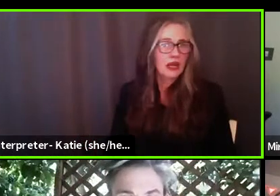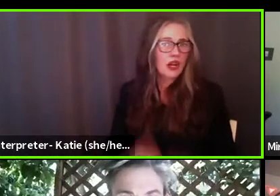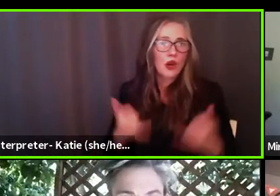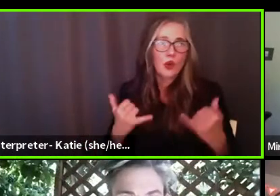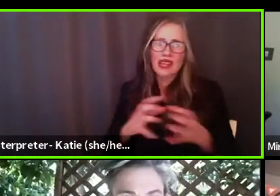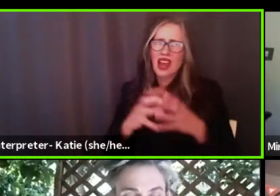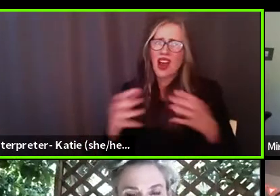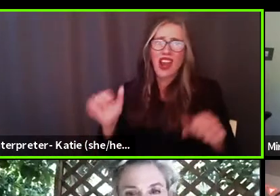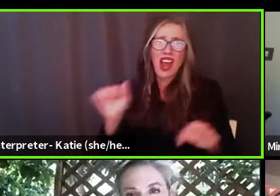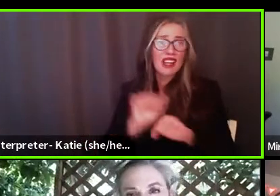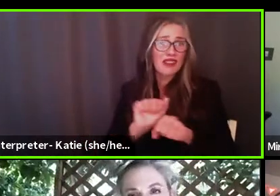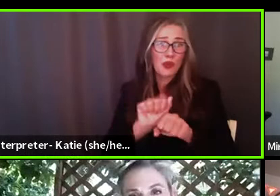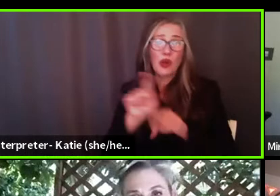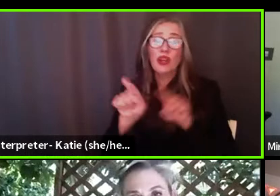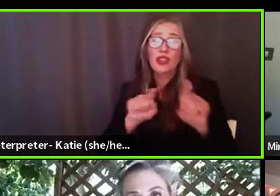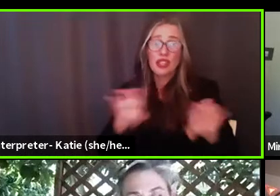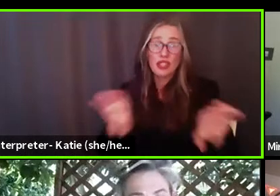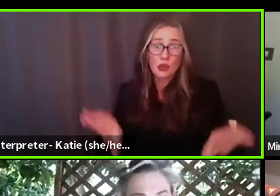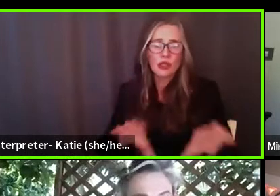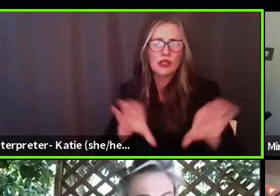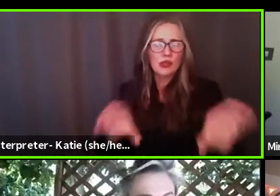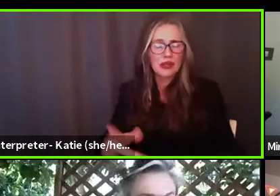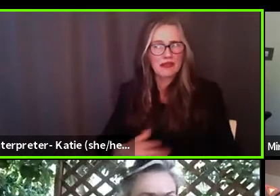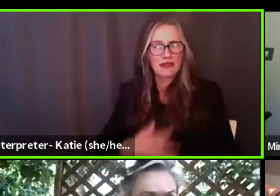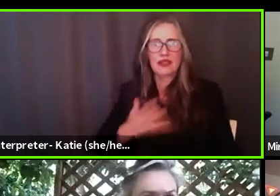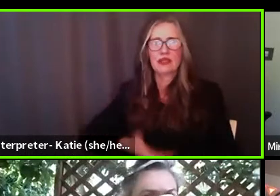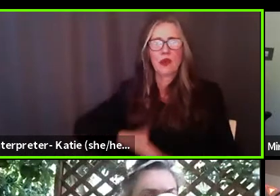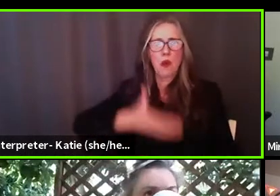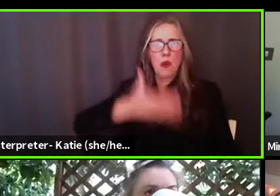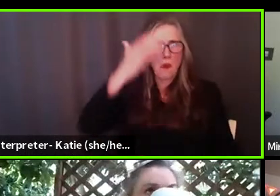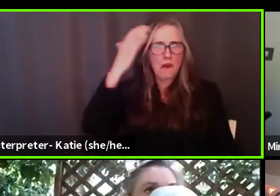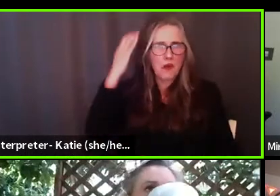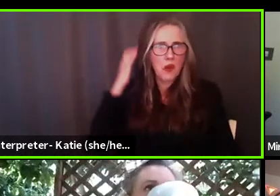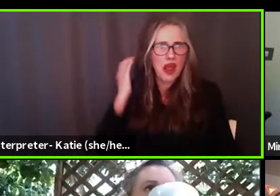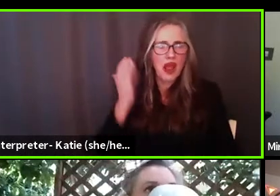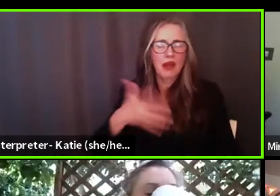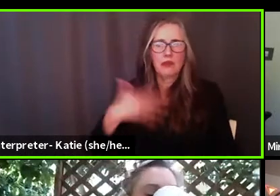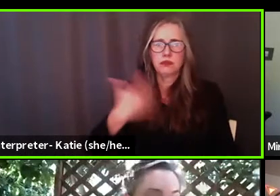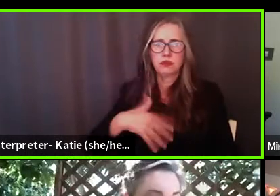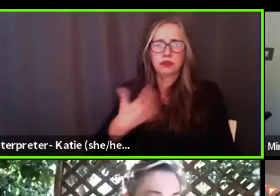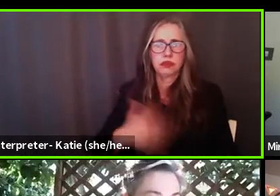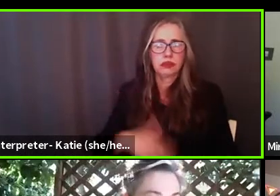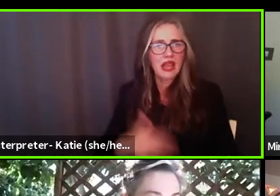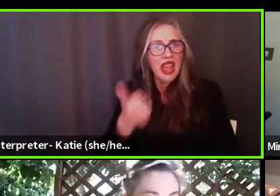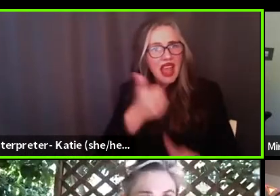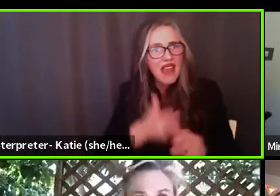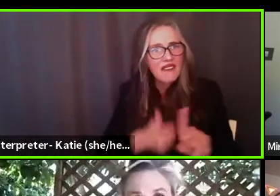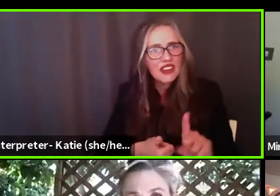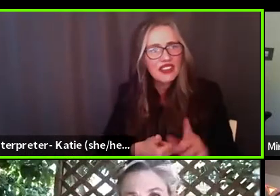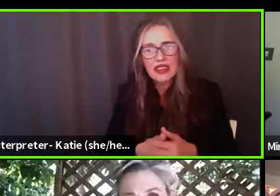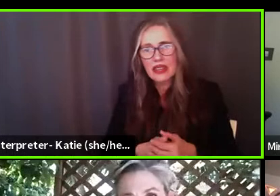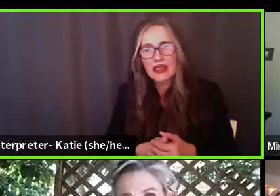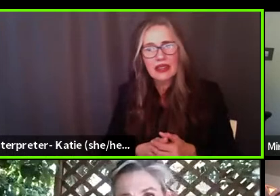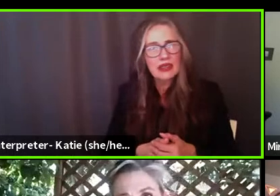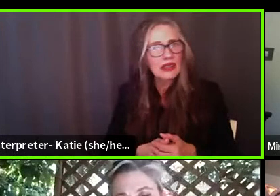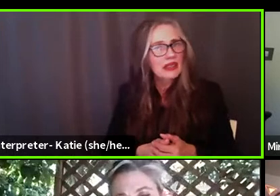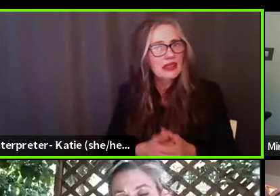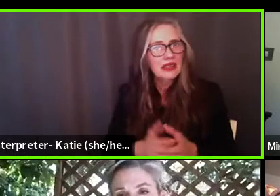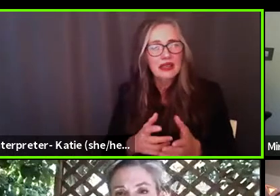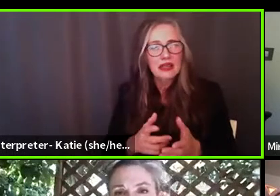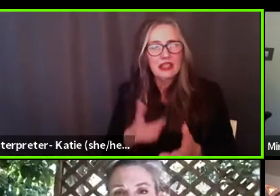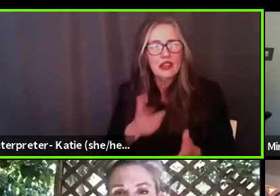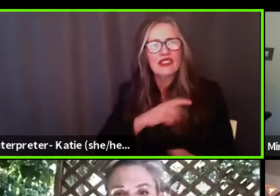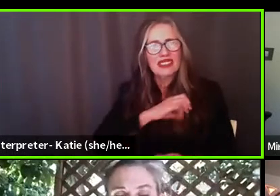that you all are doing and and certainly just each component of it is just in itself you know takes so much energy